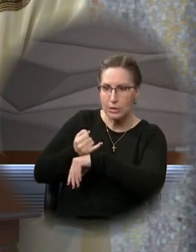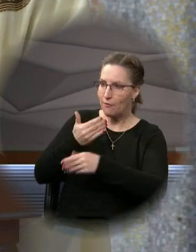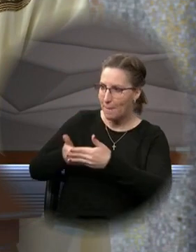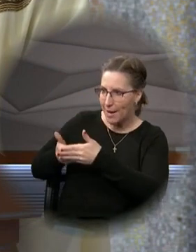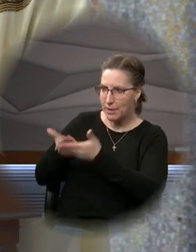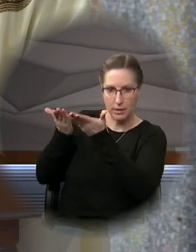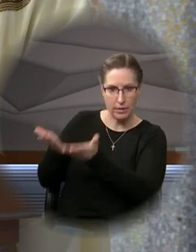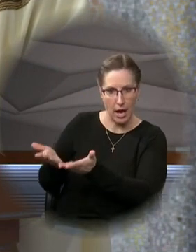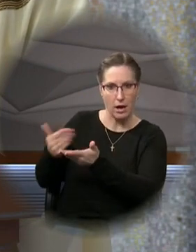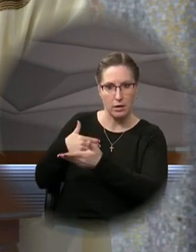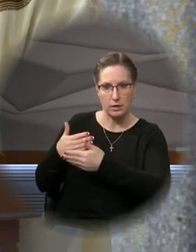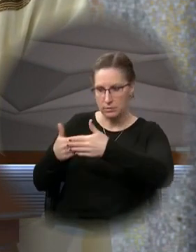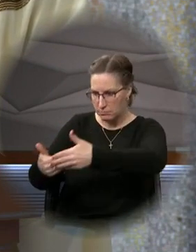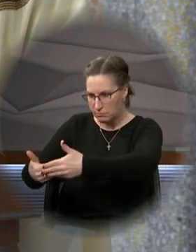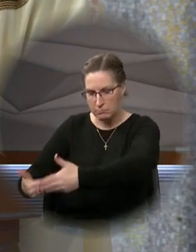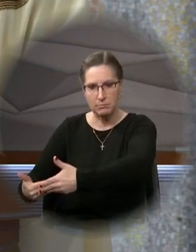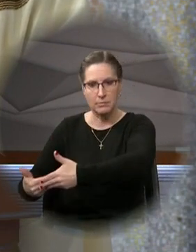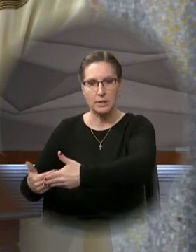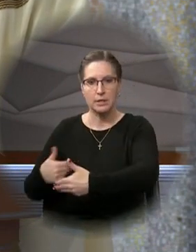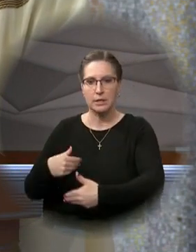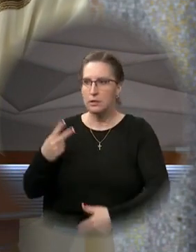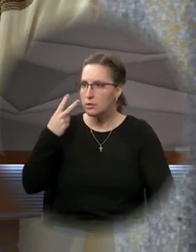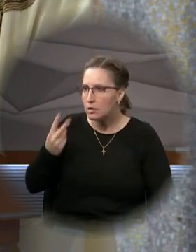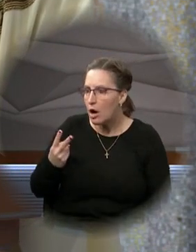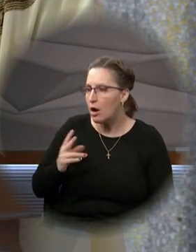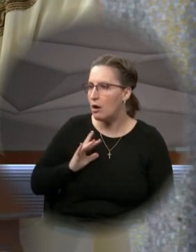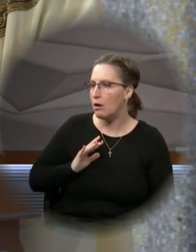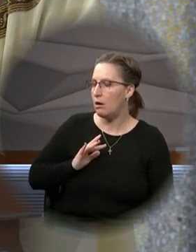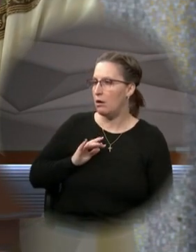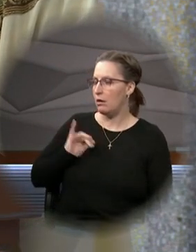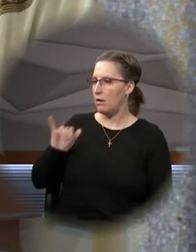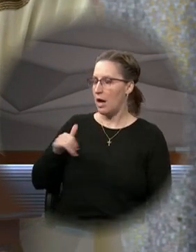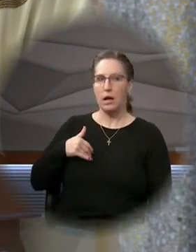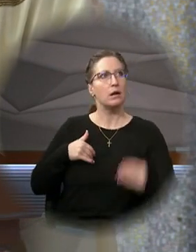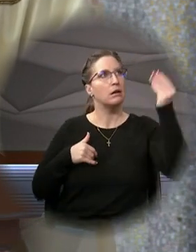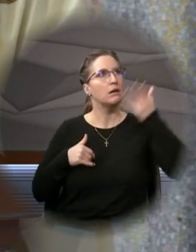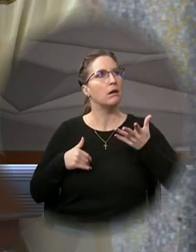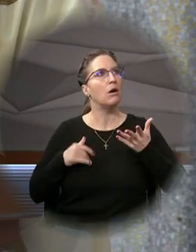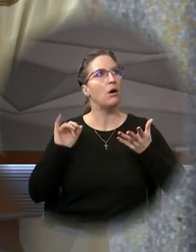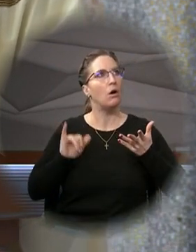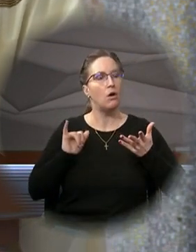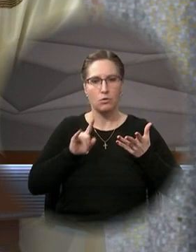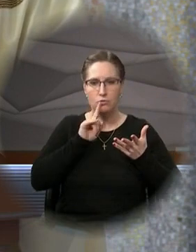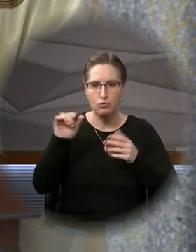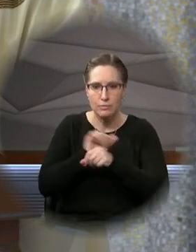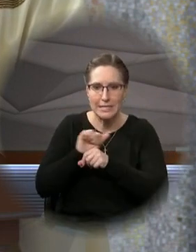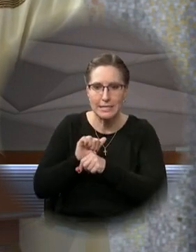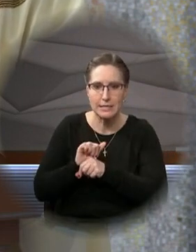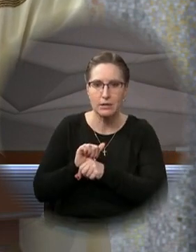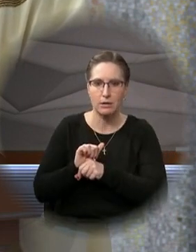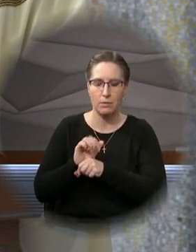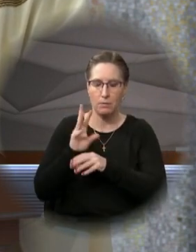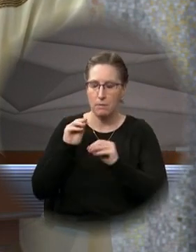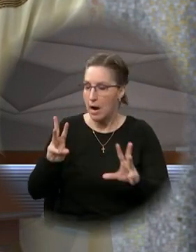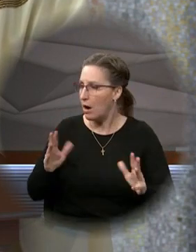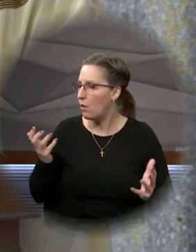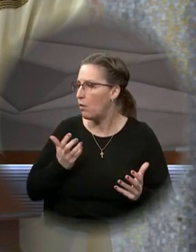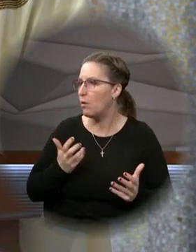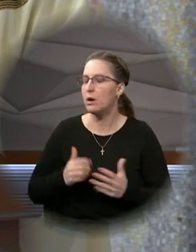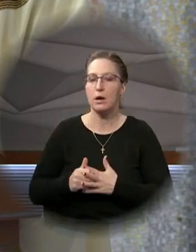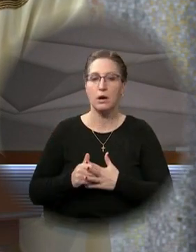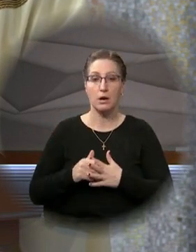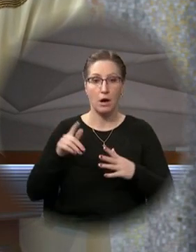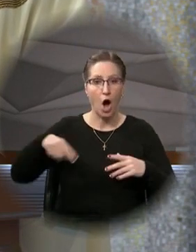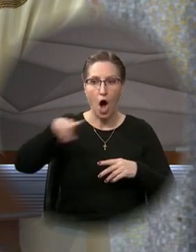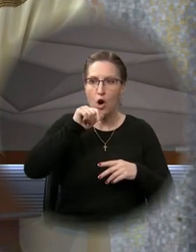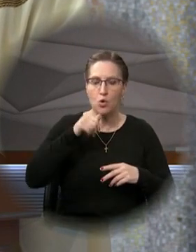lying in the manger. When they saw this, they made known the message that had been told them about this child. All who heard